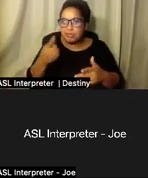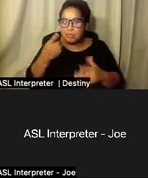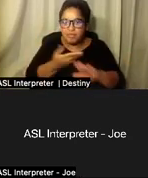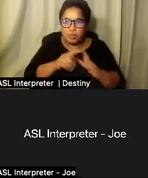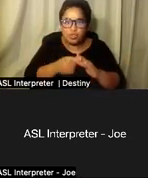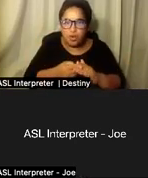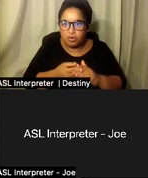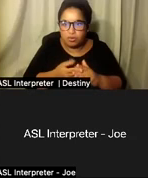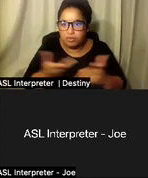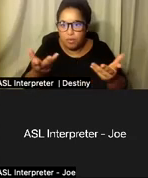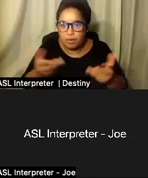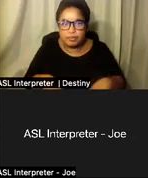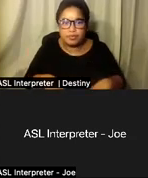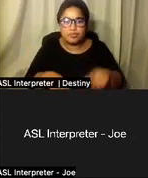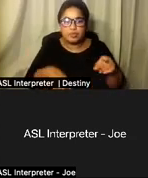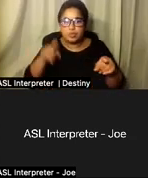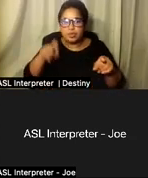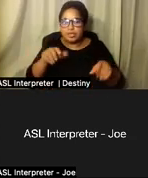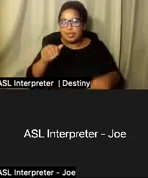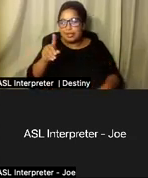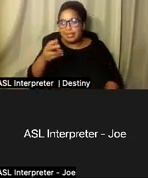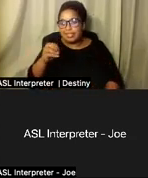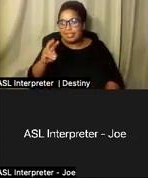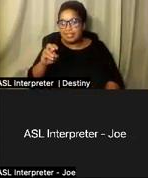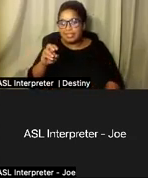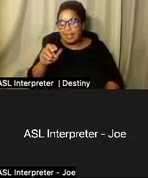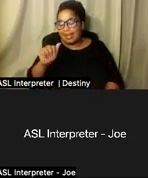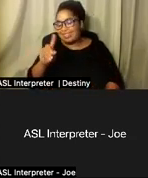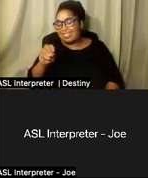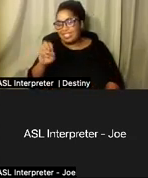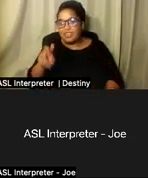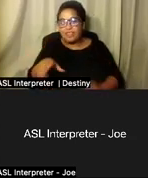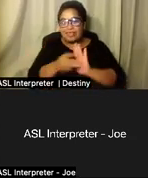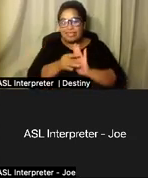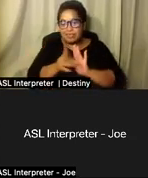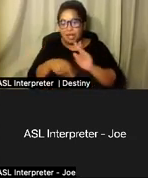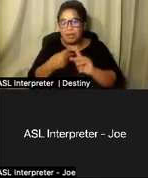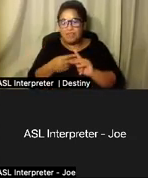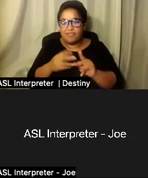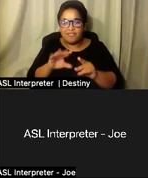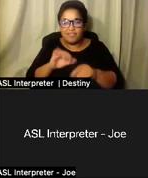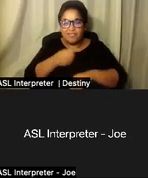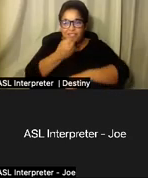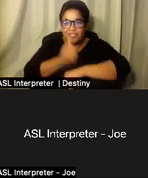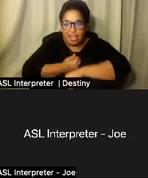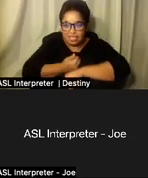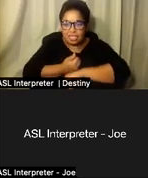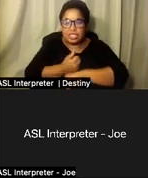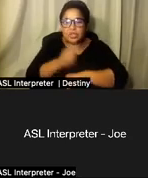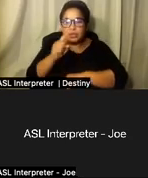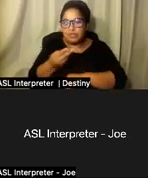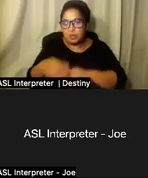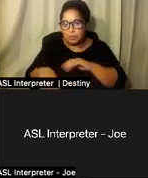Okay, adhesive fastening really is pretty simple. To get started, if you're gonna do this on your own, you need some